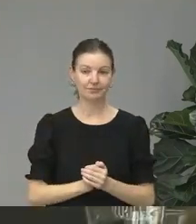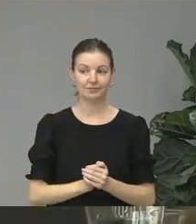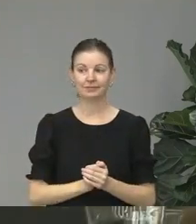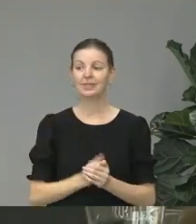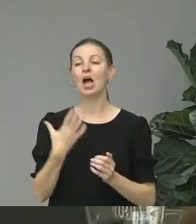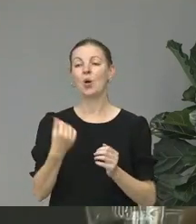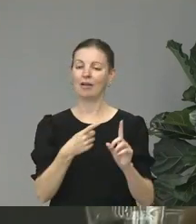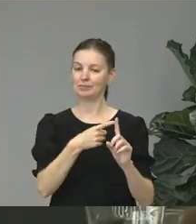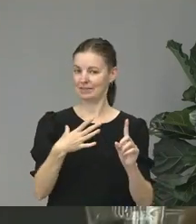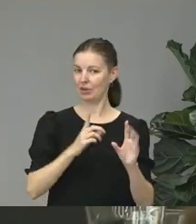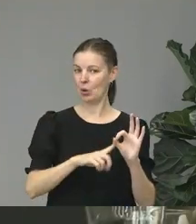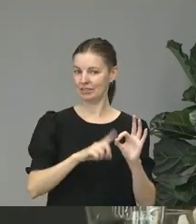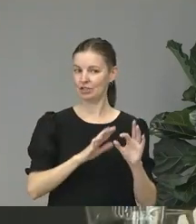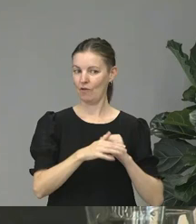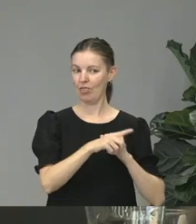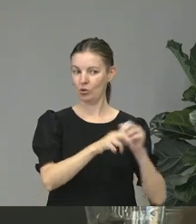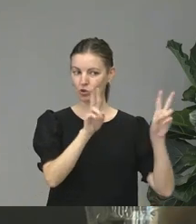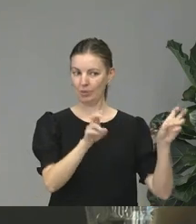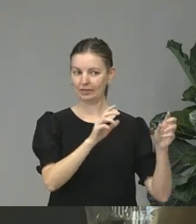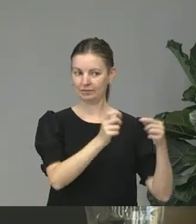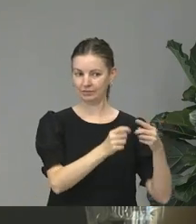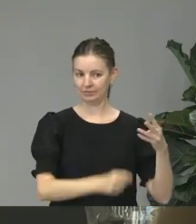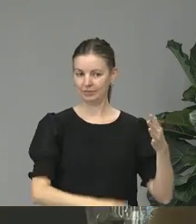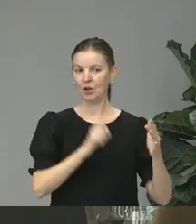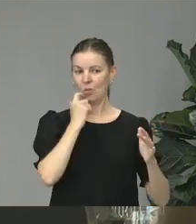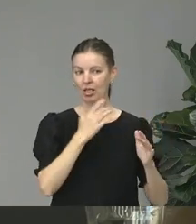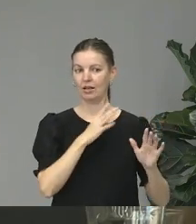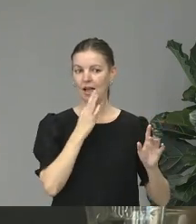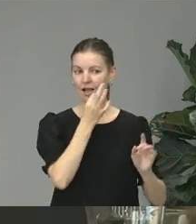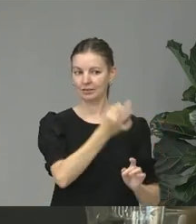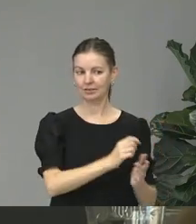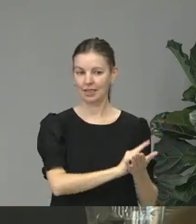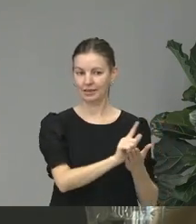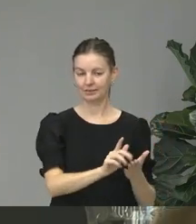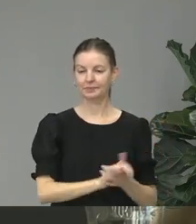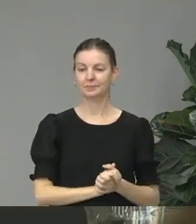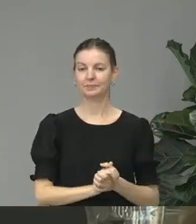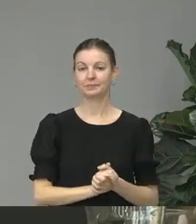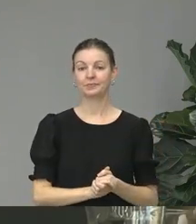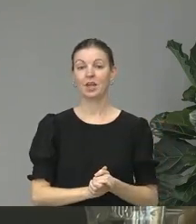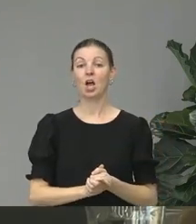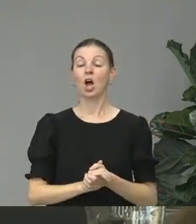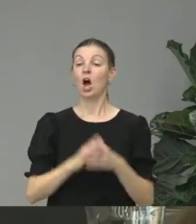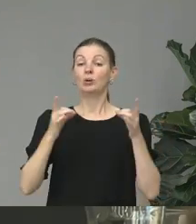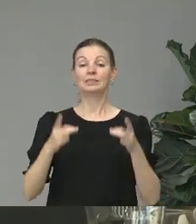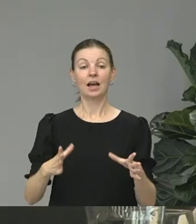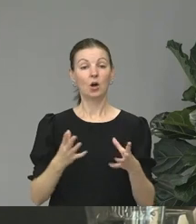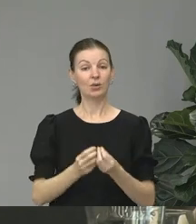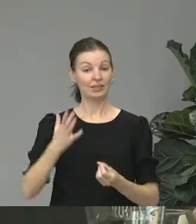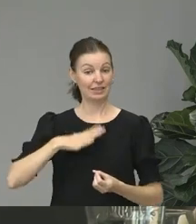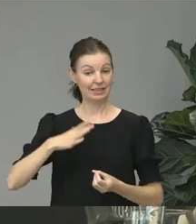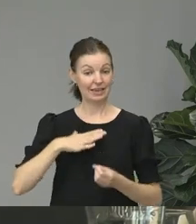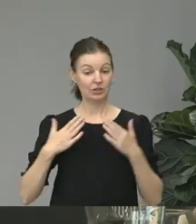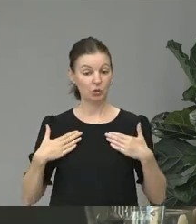specific questions on those, so we'll come to you for your expertise there. All right, let's start with the need for a Human Rights Act.